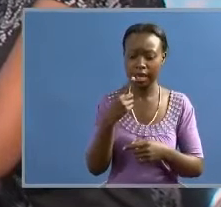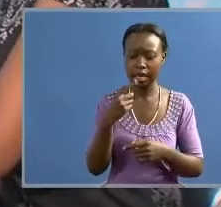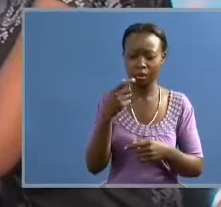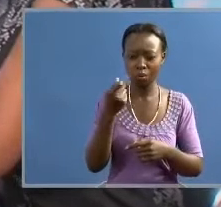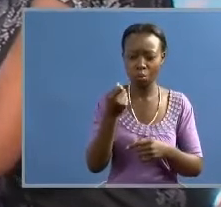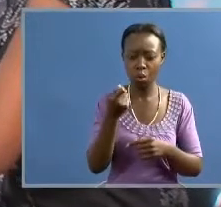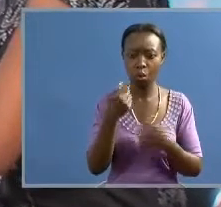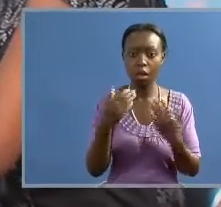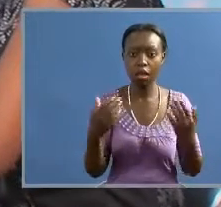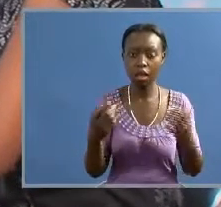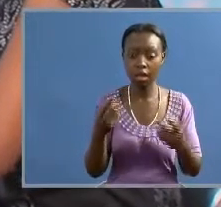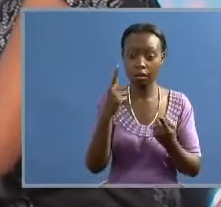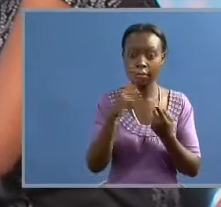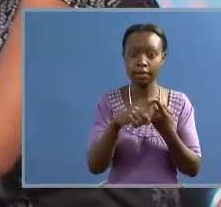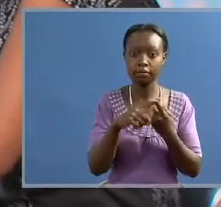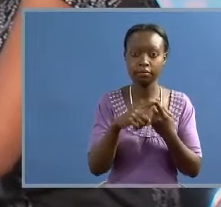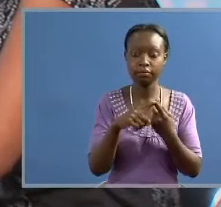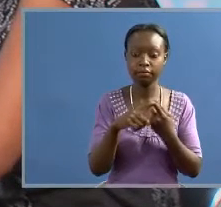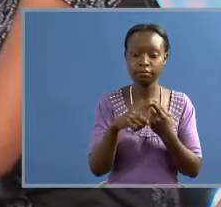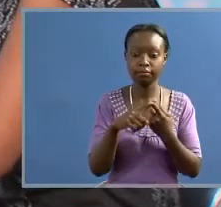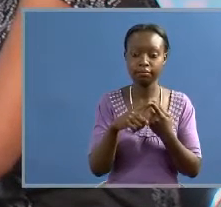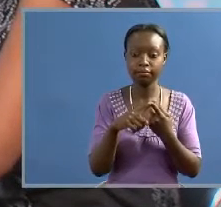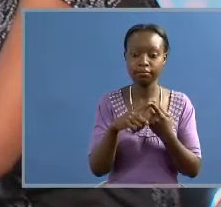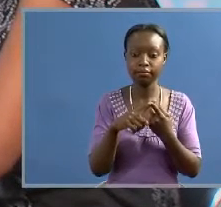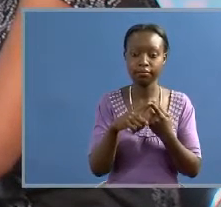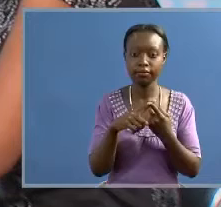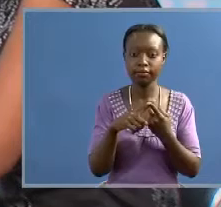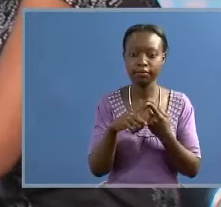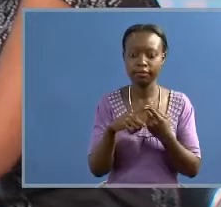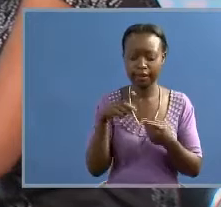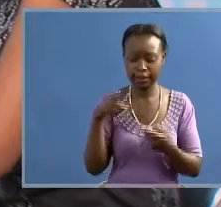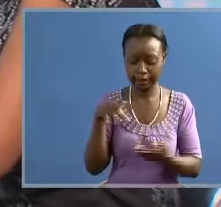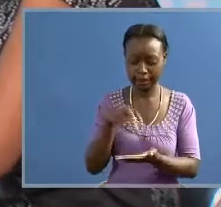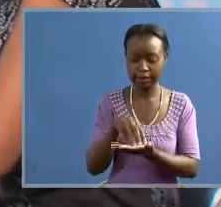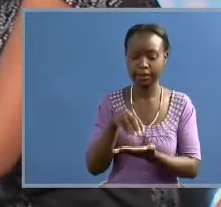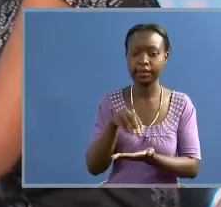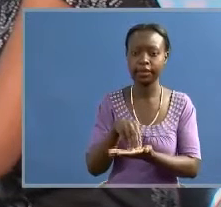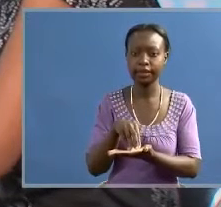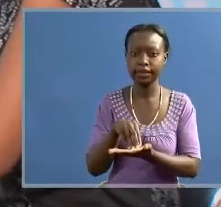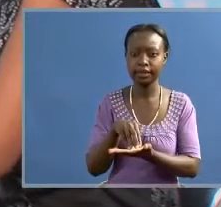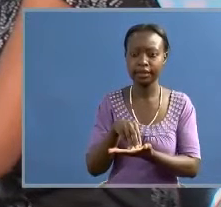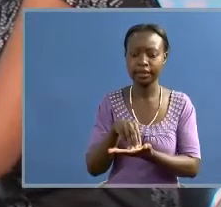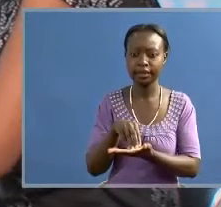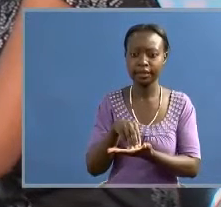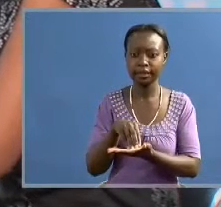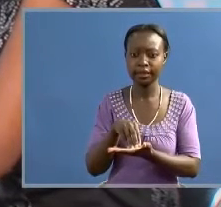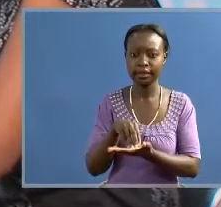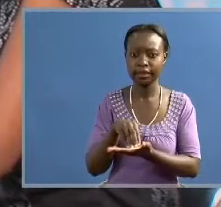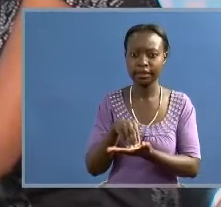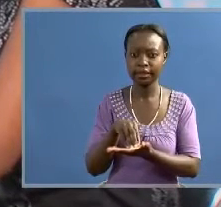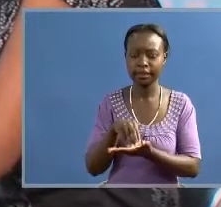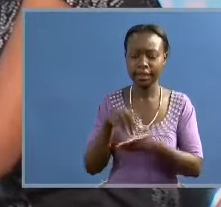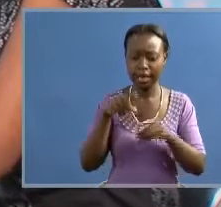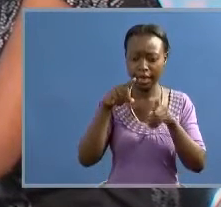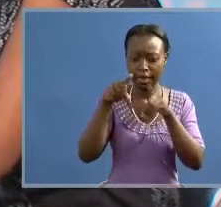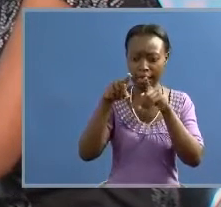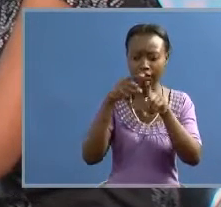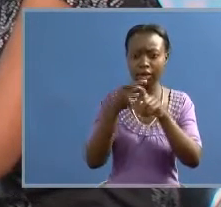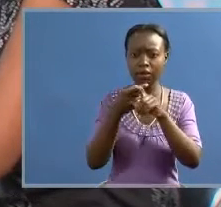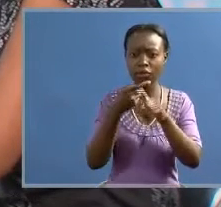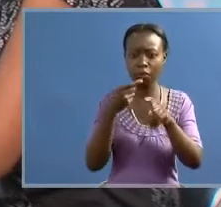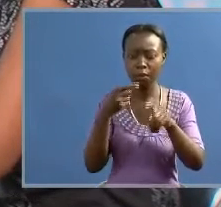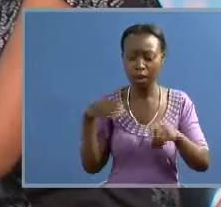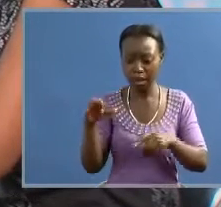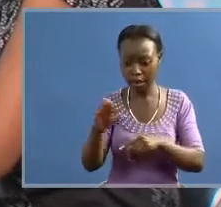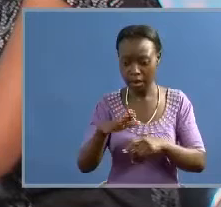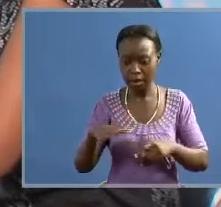Right. One, has this case traveled from an